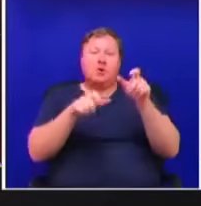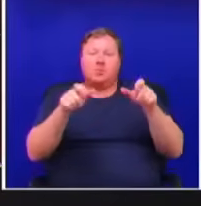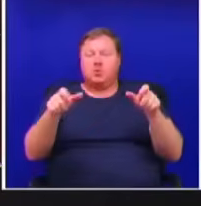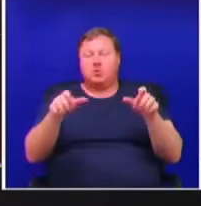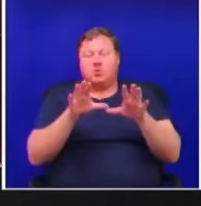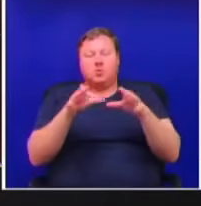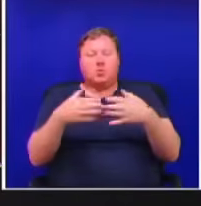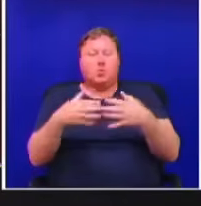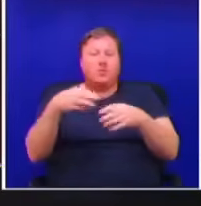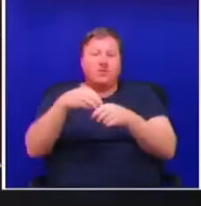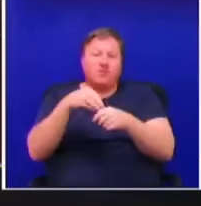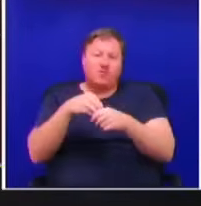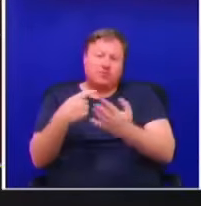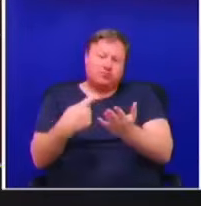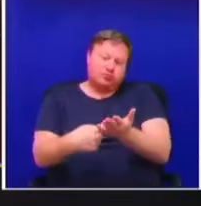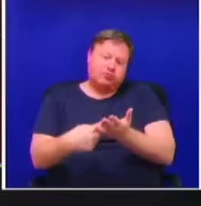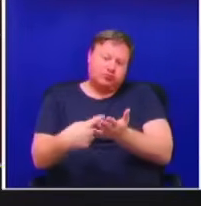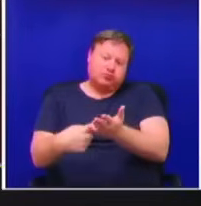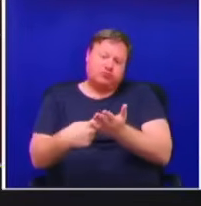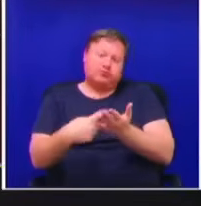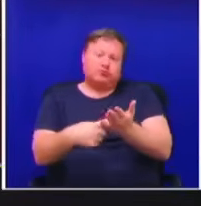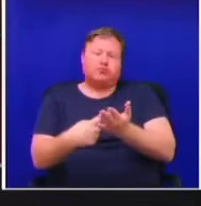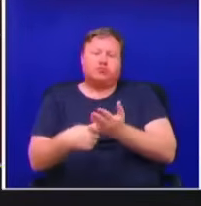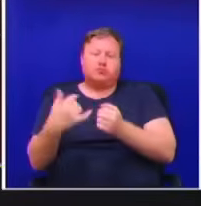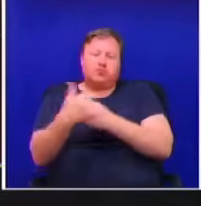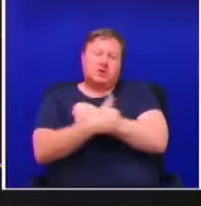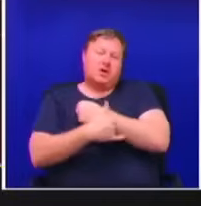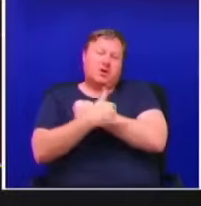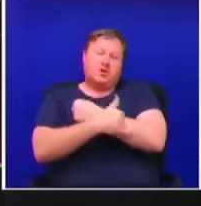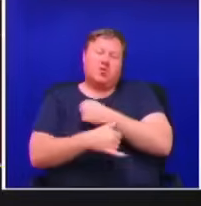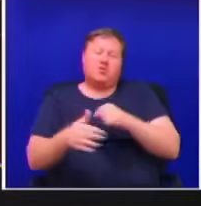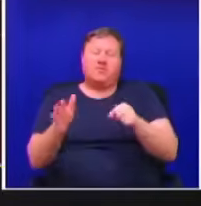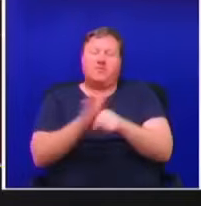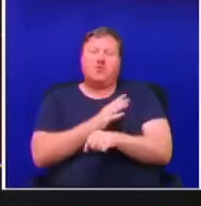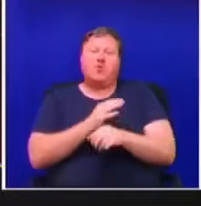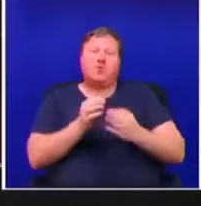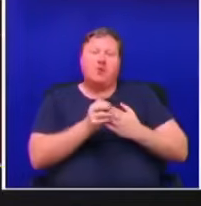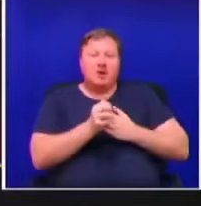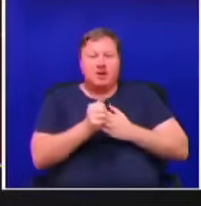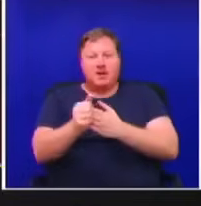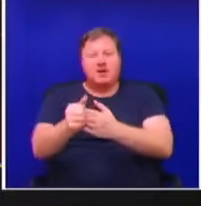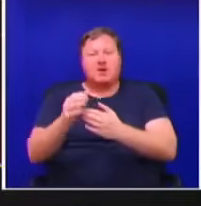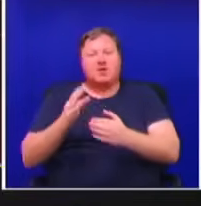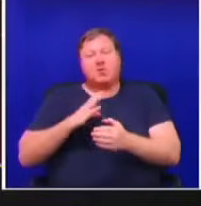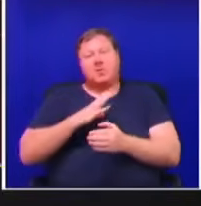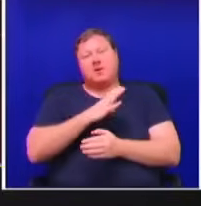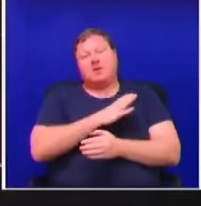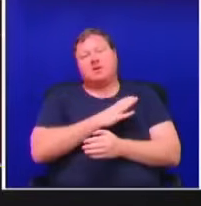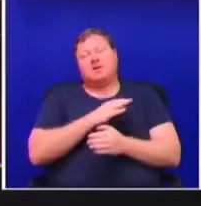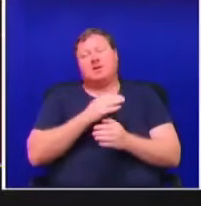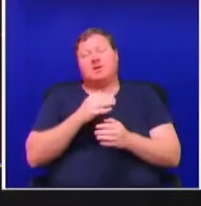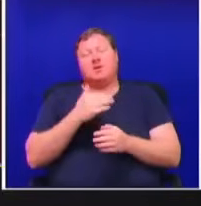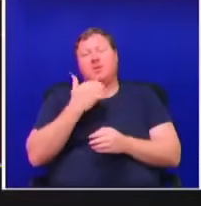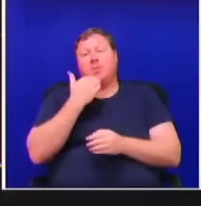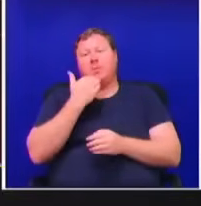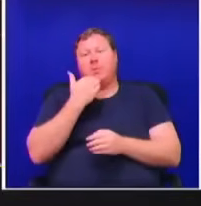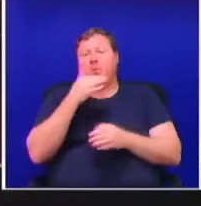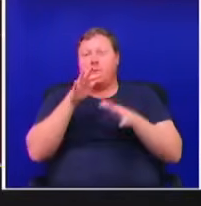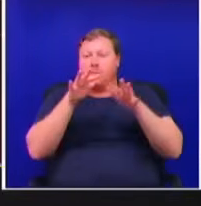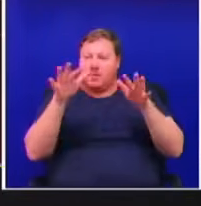across the country. And let us be clear, the steering committee will be led by the citizens of our